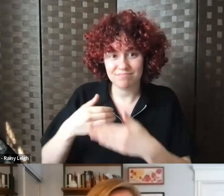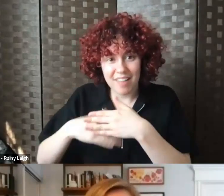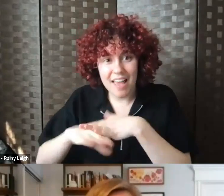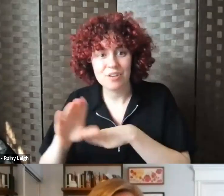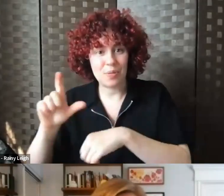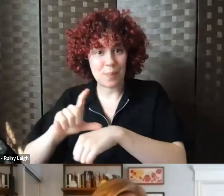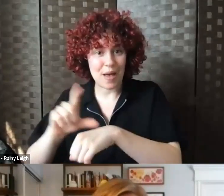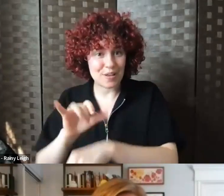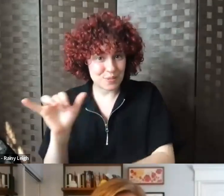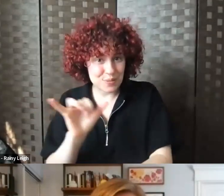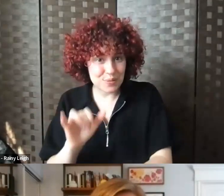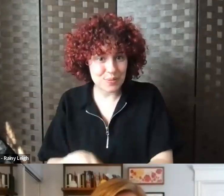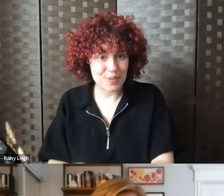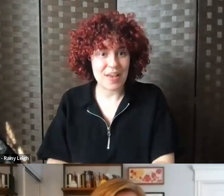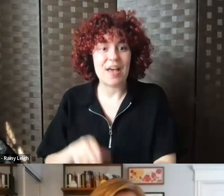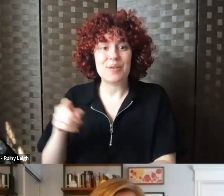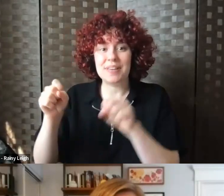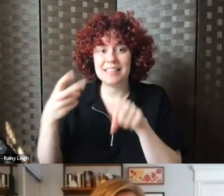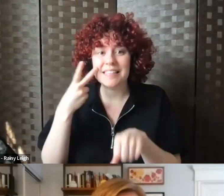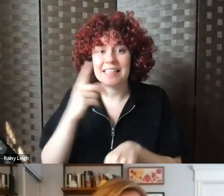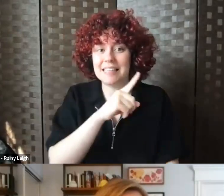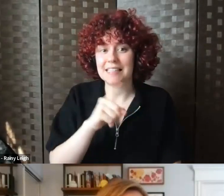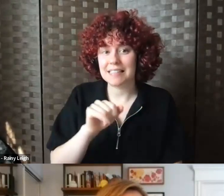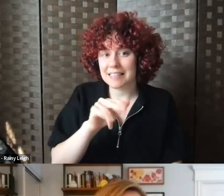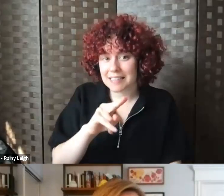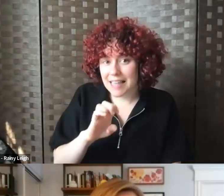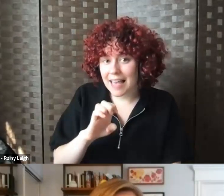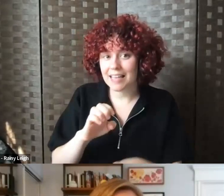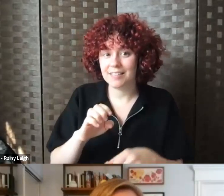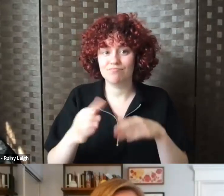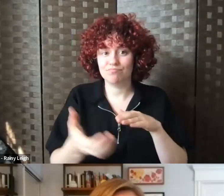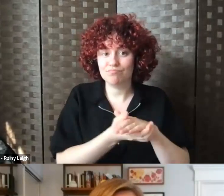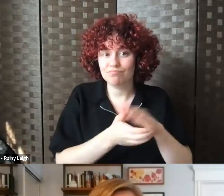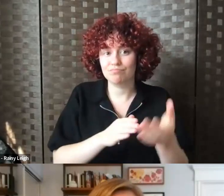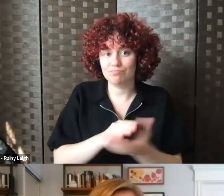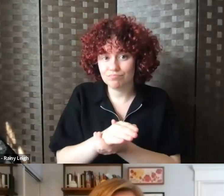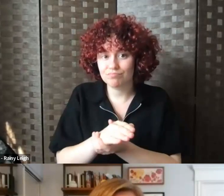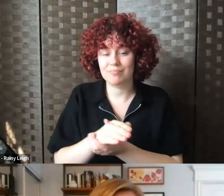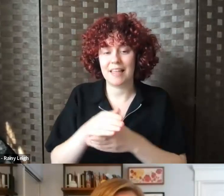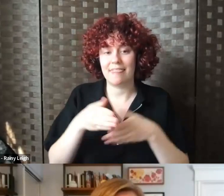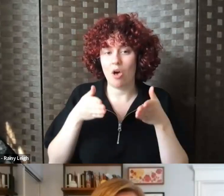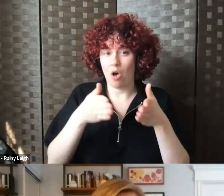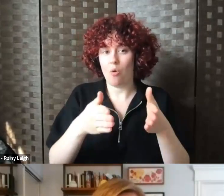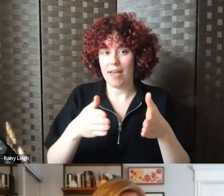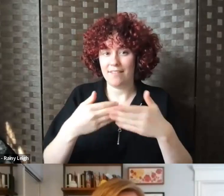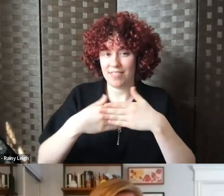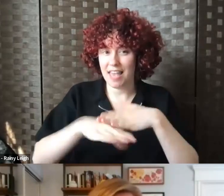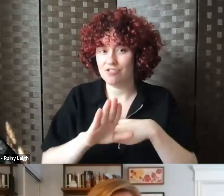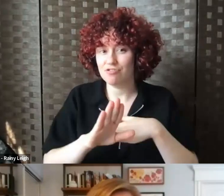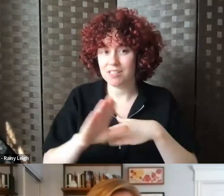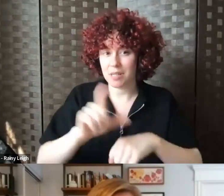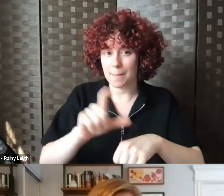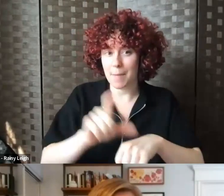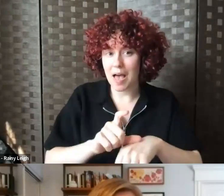Zayn like putting on the shoes in the hallway in front of the entrance. And so all of that like childlike energy that's really big